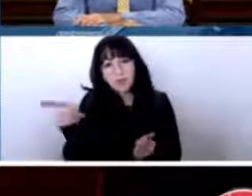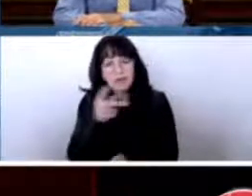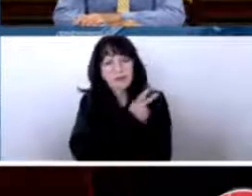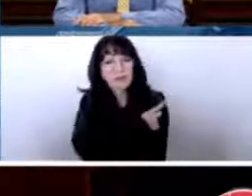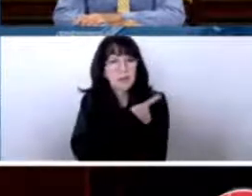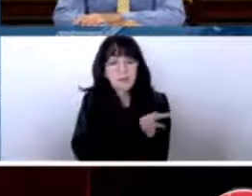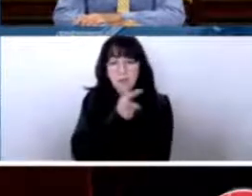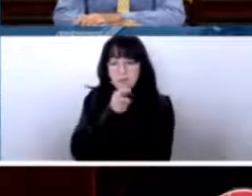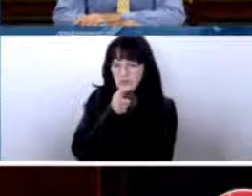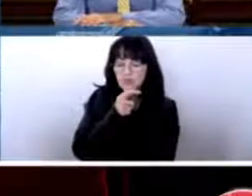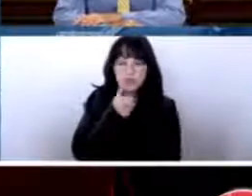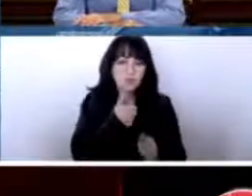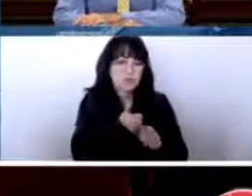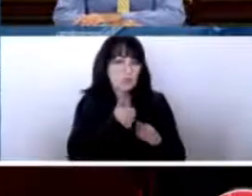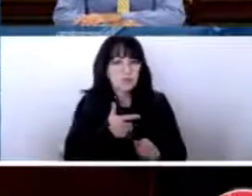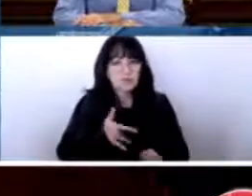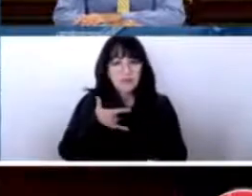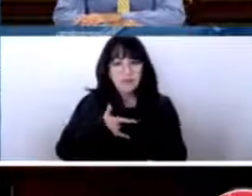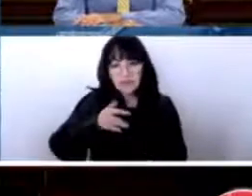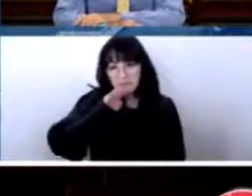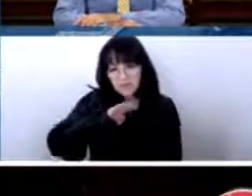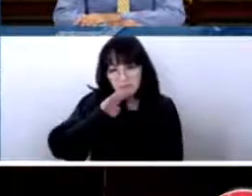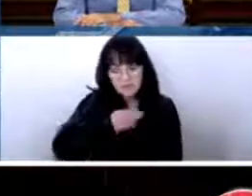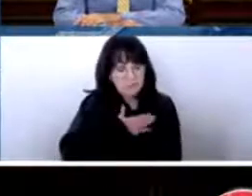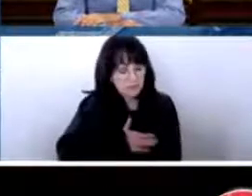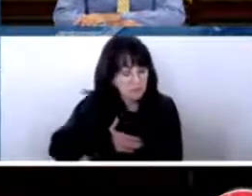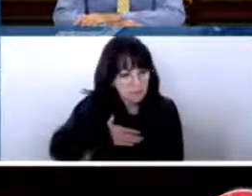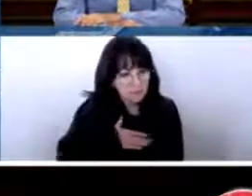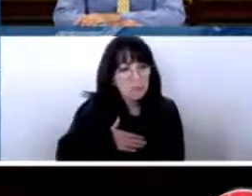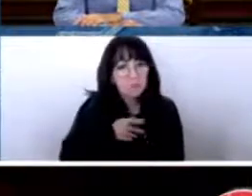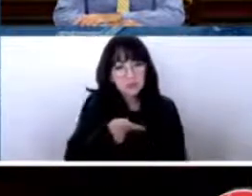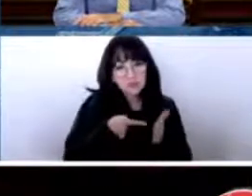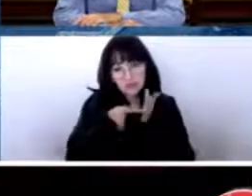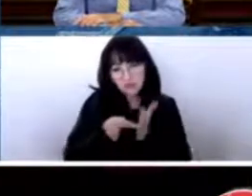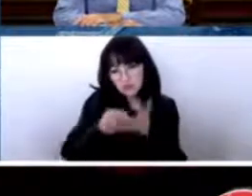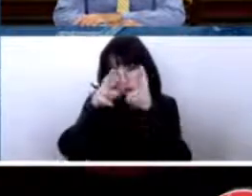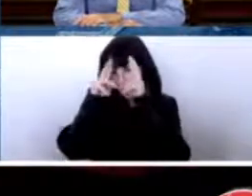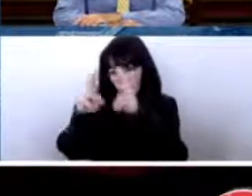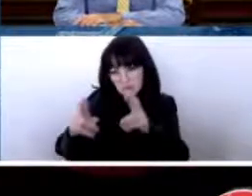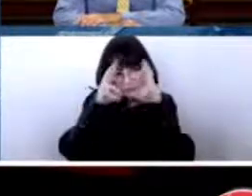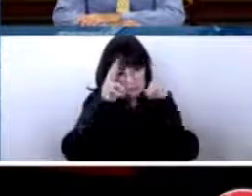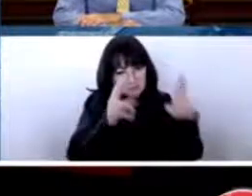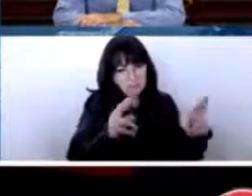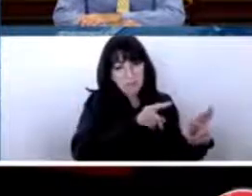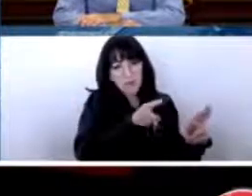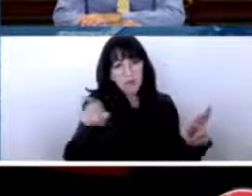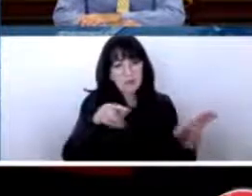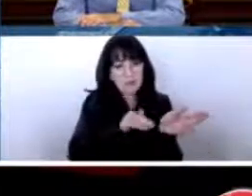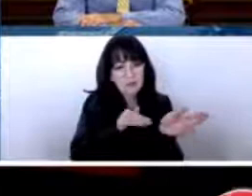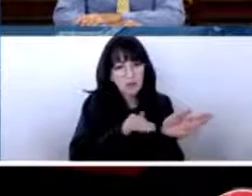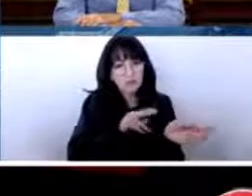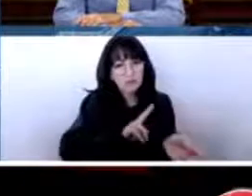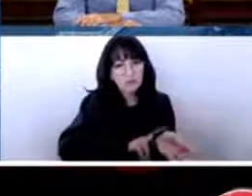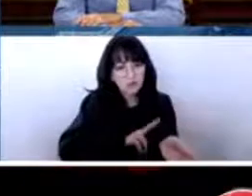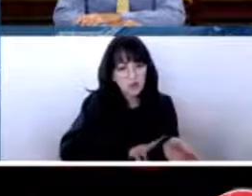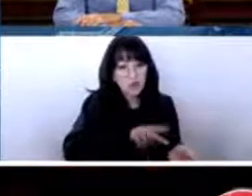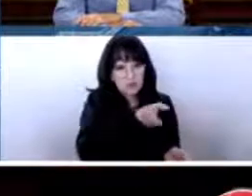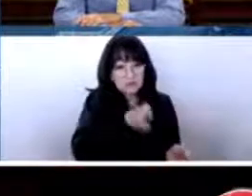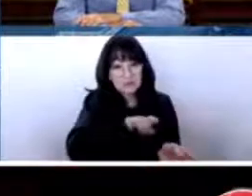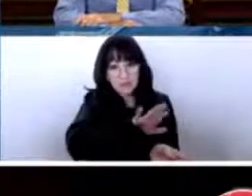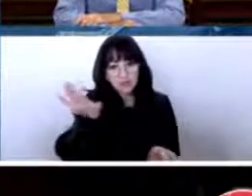please show respect to our healthcare workers, hospital workers, when you need their services. And we